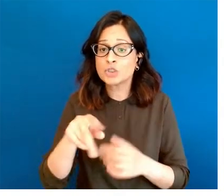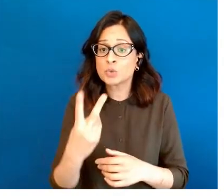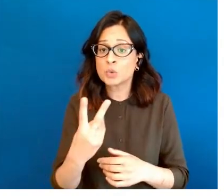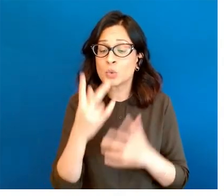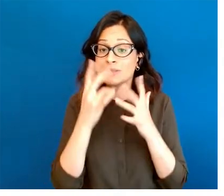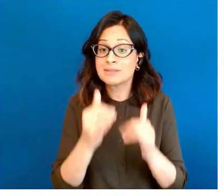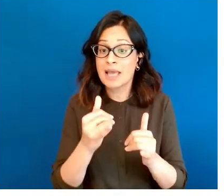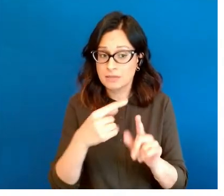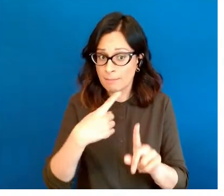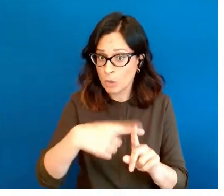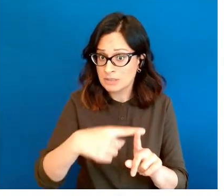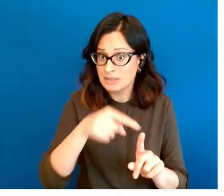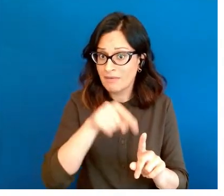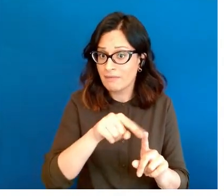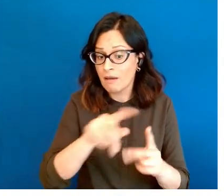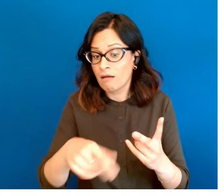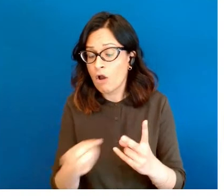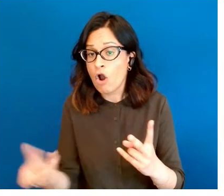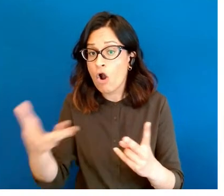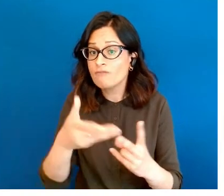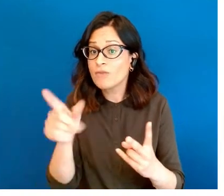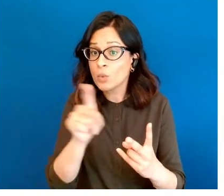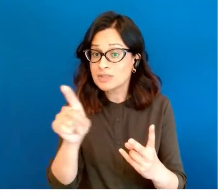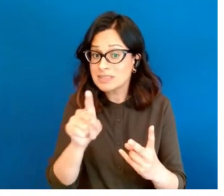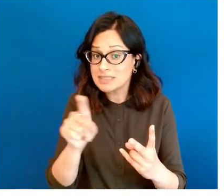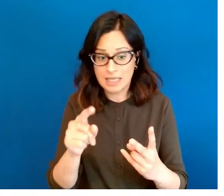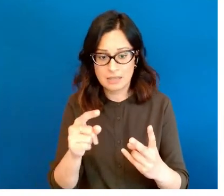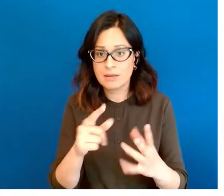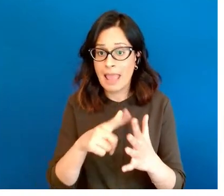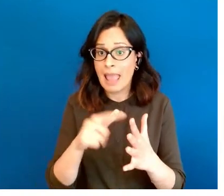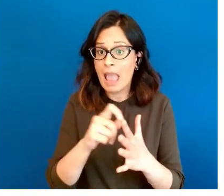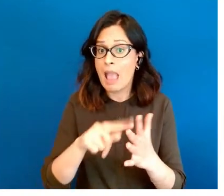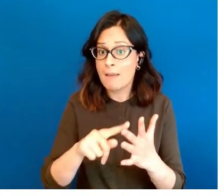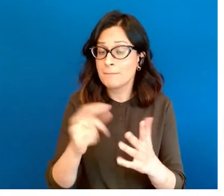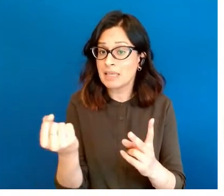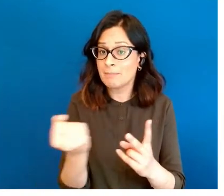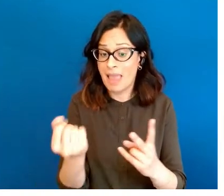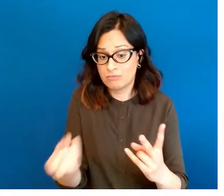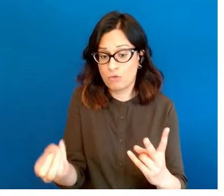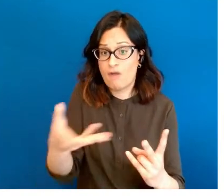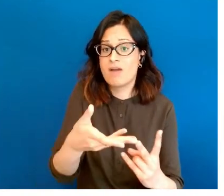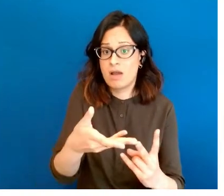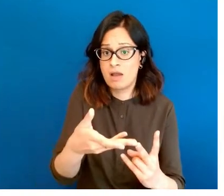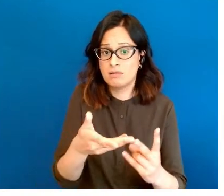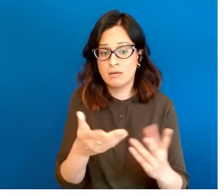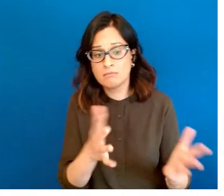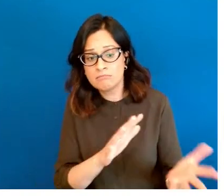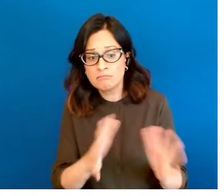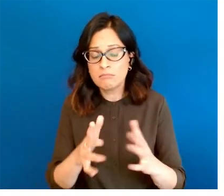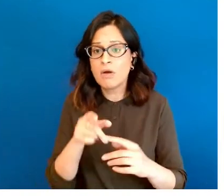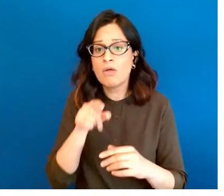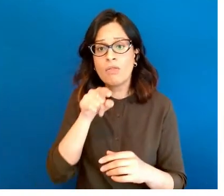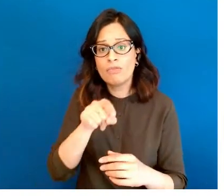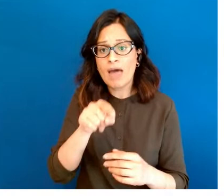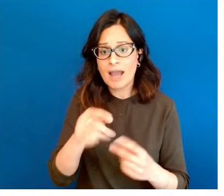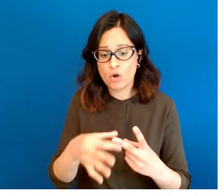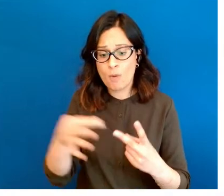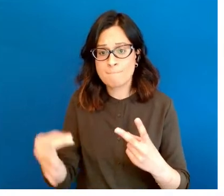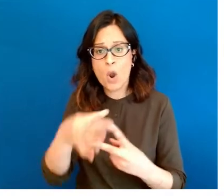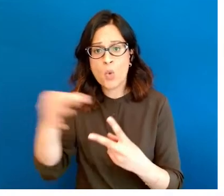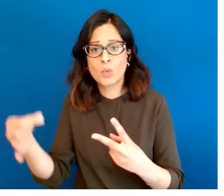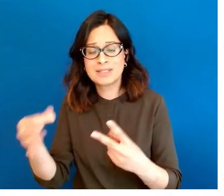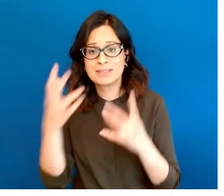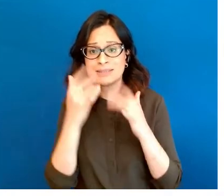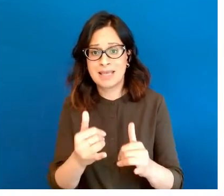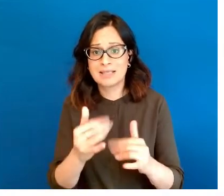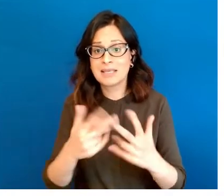that situation offer an adrenaline pen. But aside from that type of component test, let's say if you had a